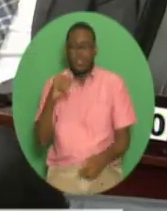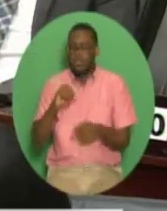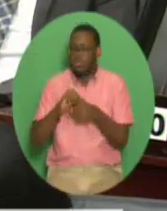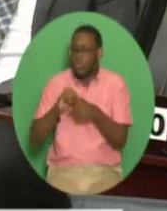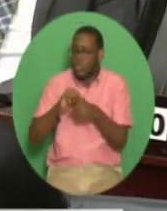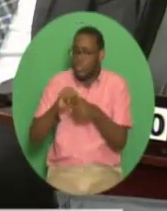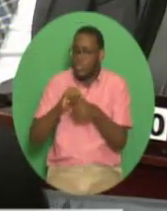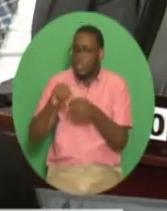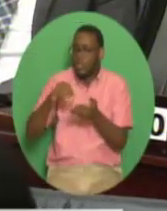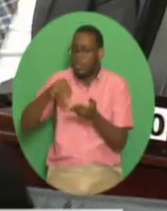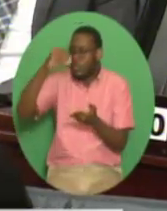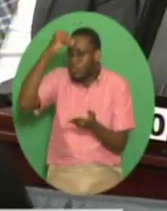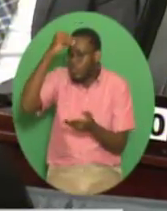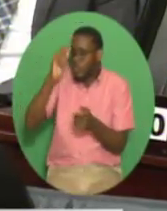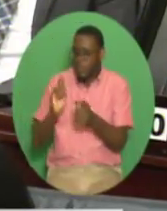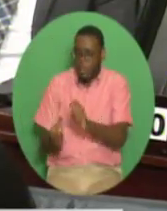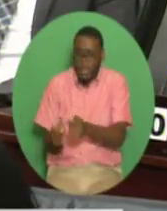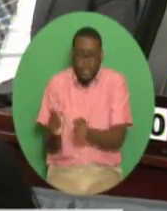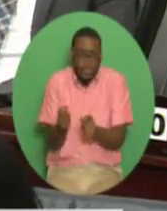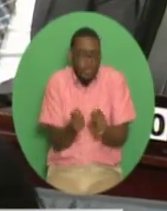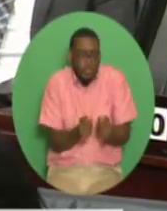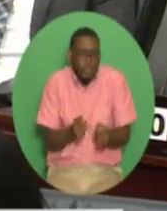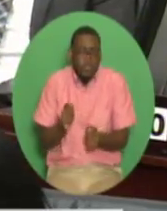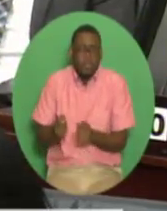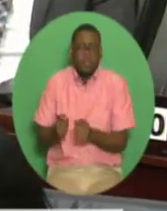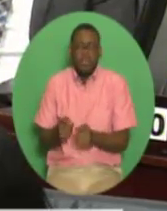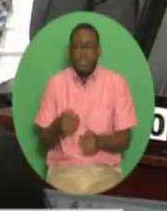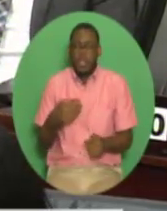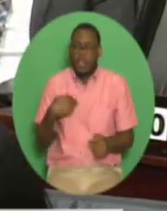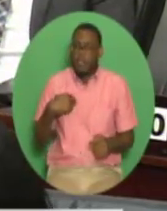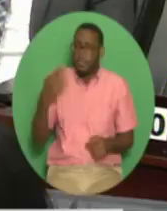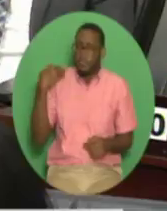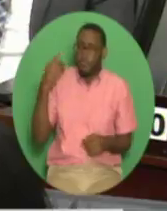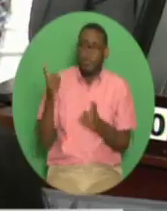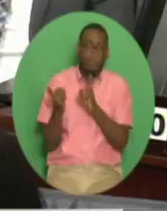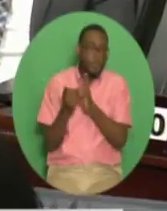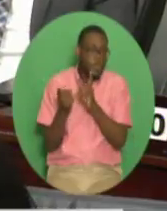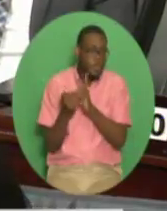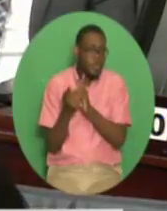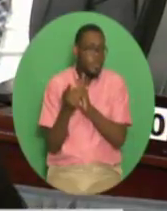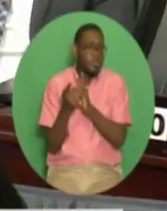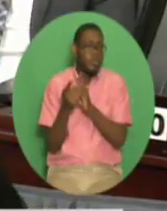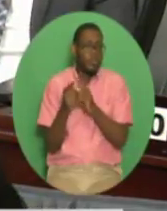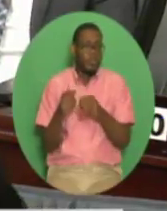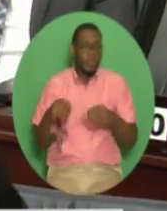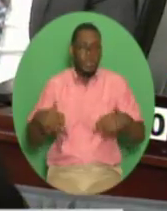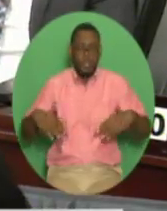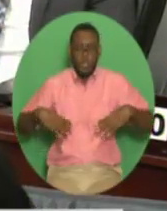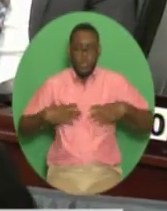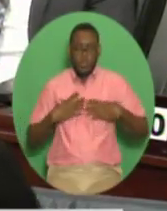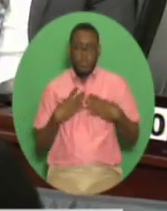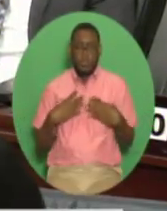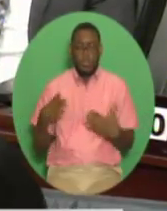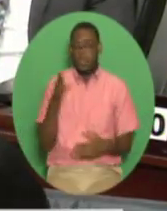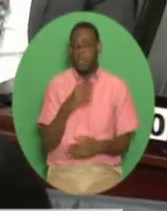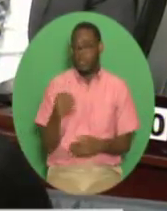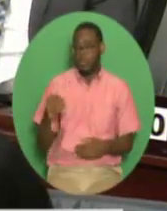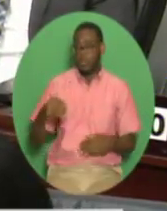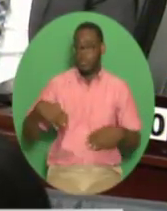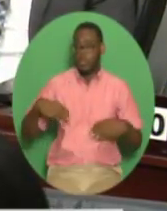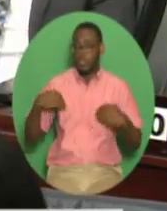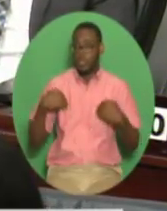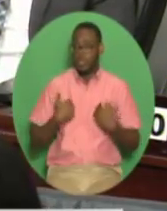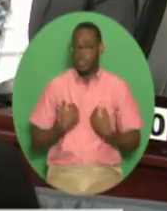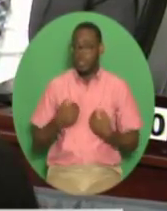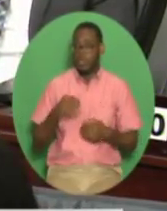Again, as I meet with the chairman and vice chairman of MIC IT on a regular basis, I am